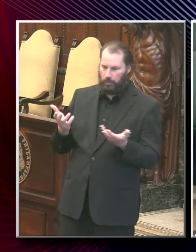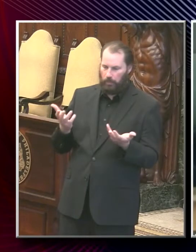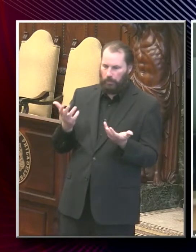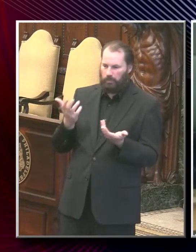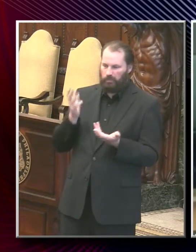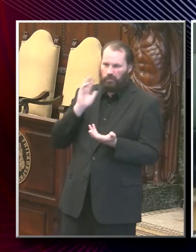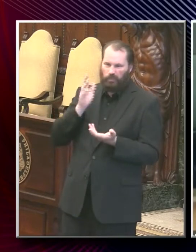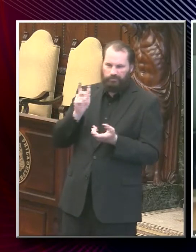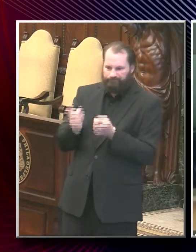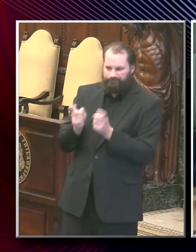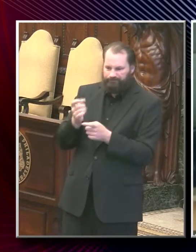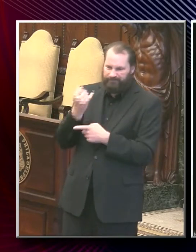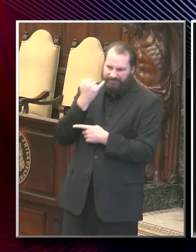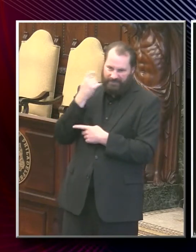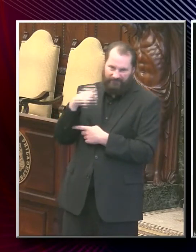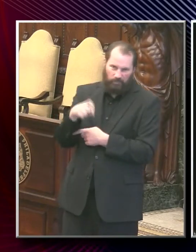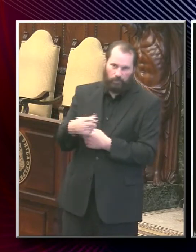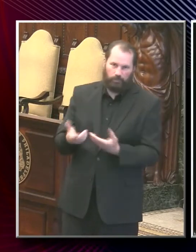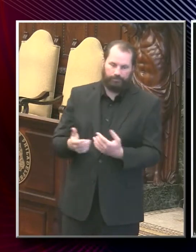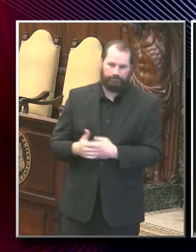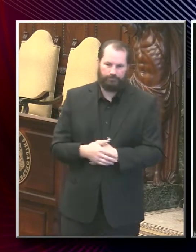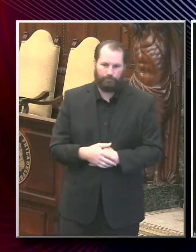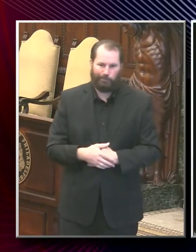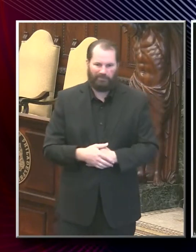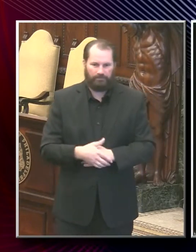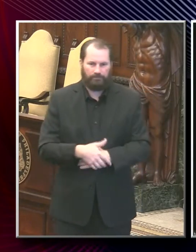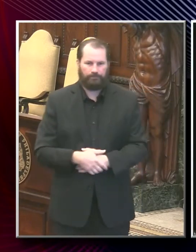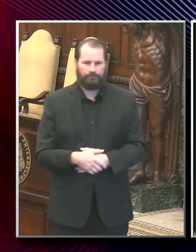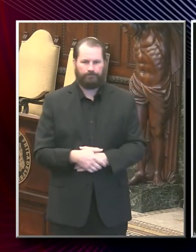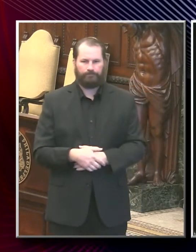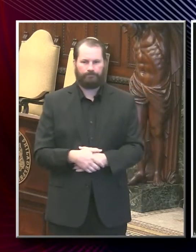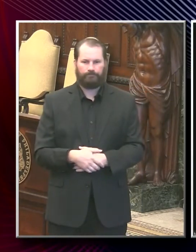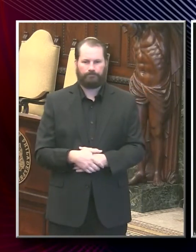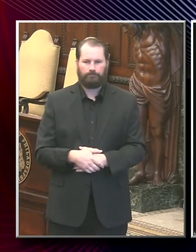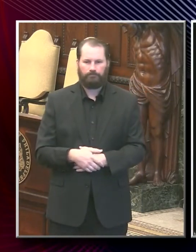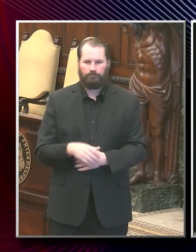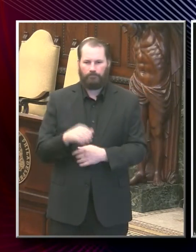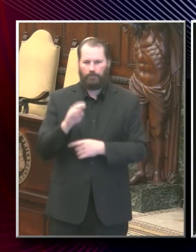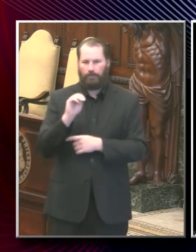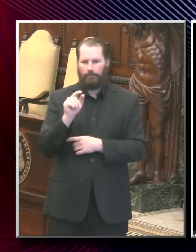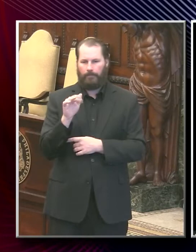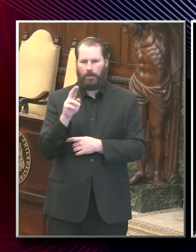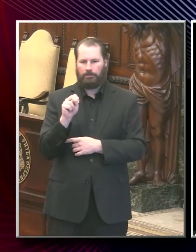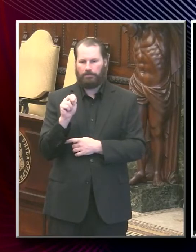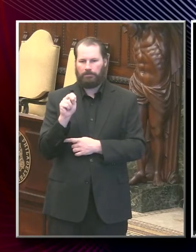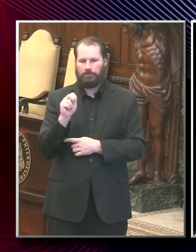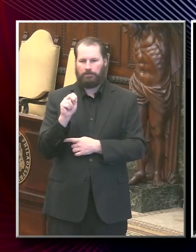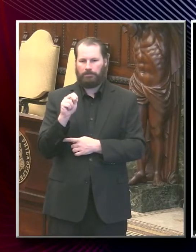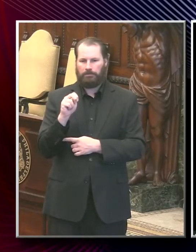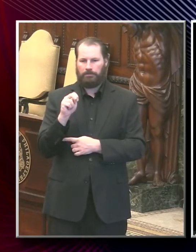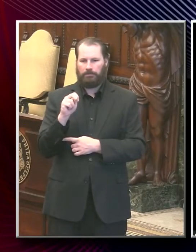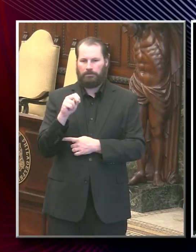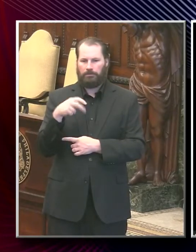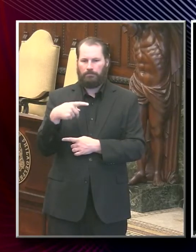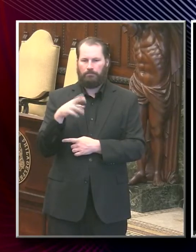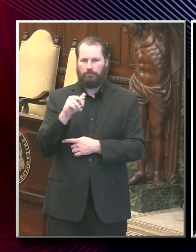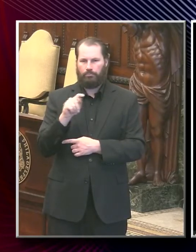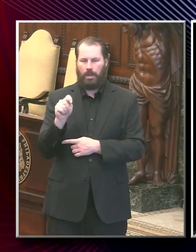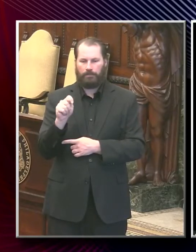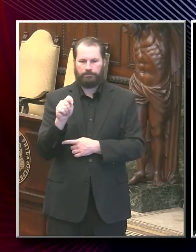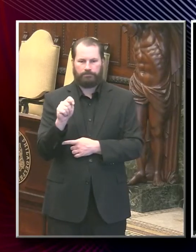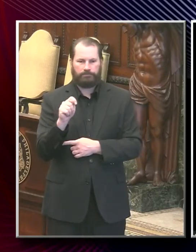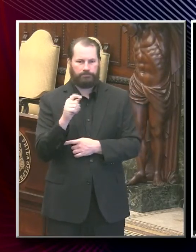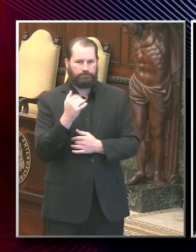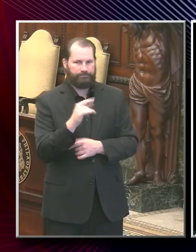guys. Thank you, Jacqueline. Let's go now to Martin Pratt of Philly YBN. Thank you for doing this. Dr. Farley,